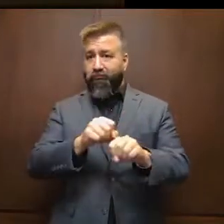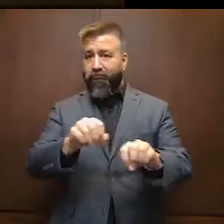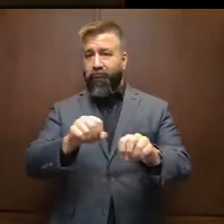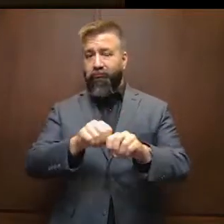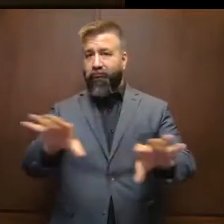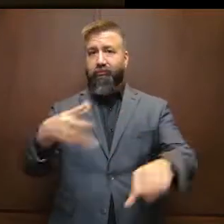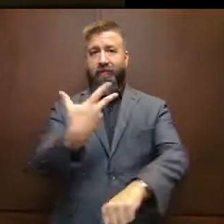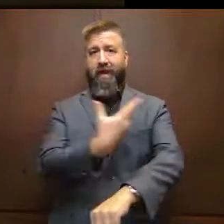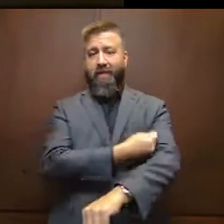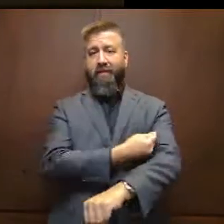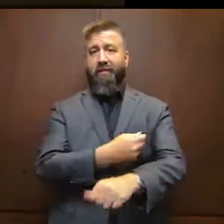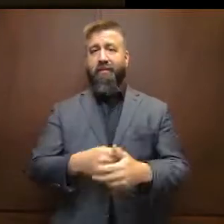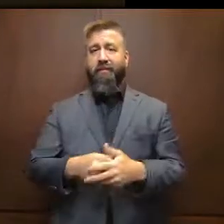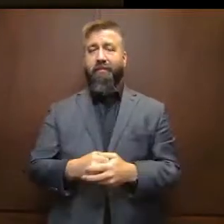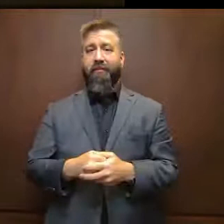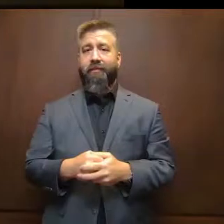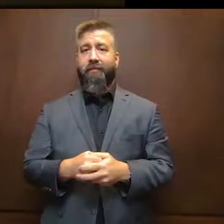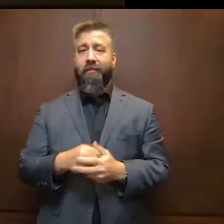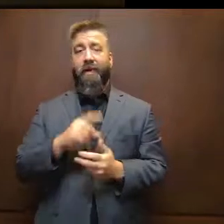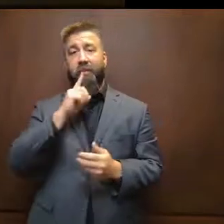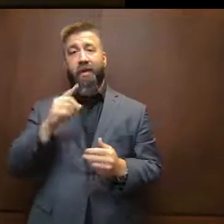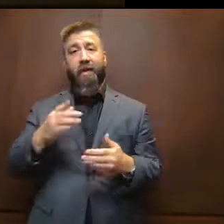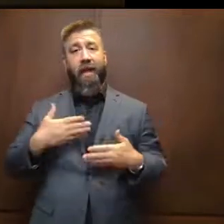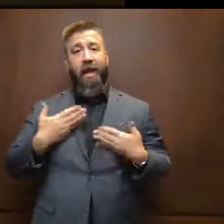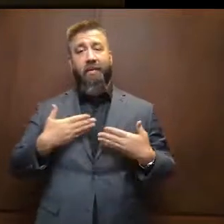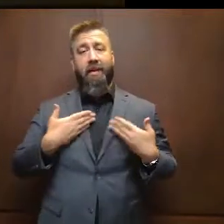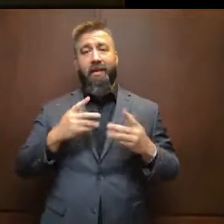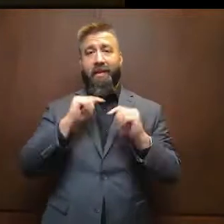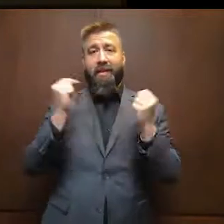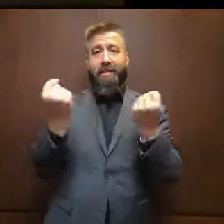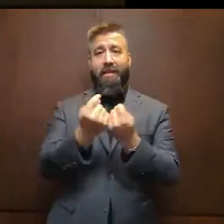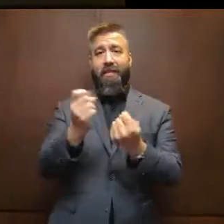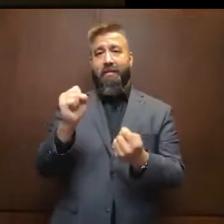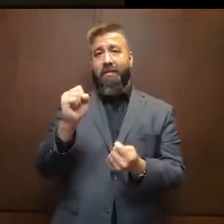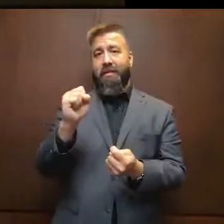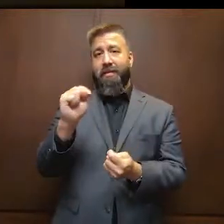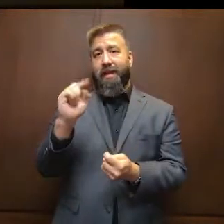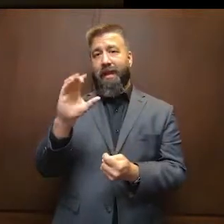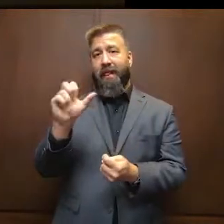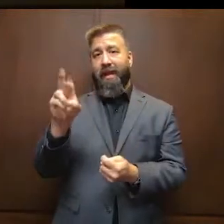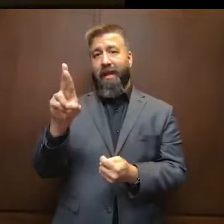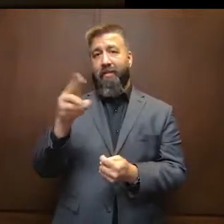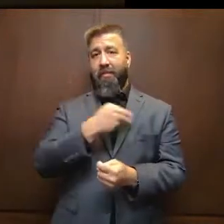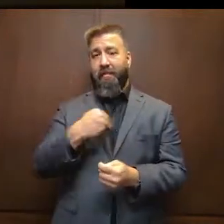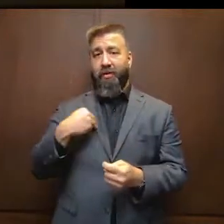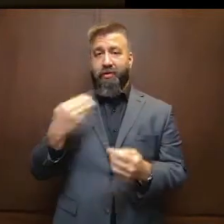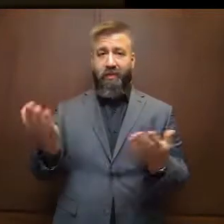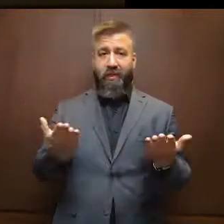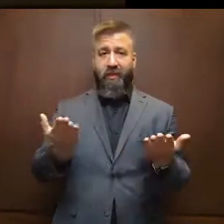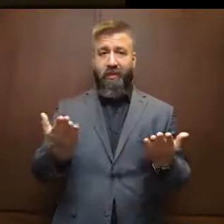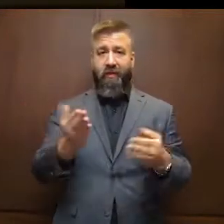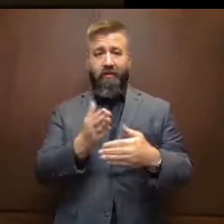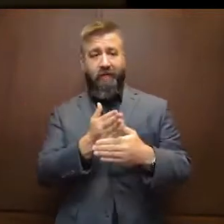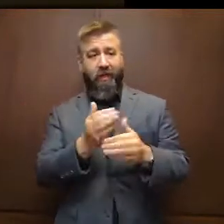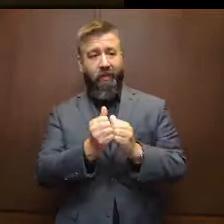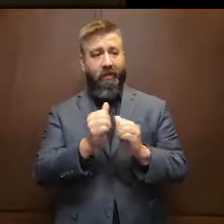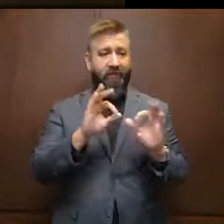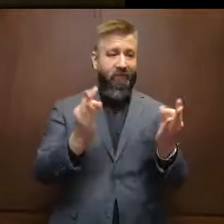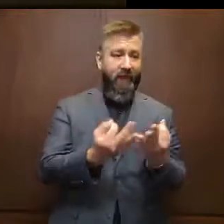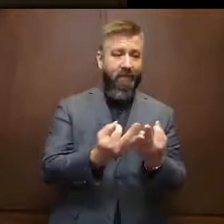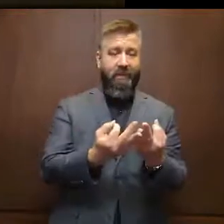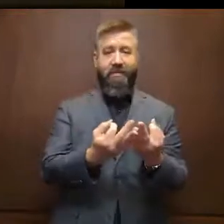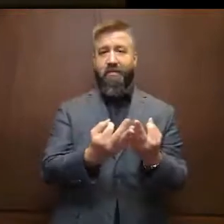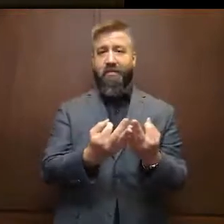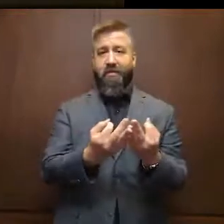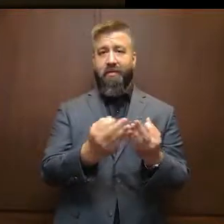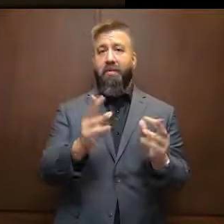and everybody get it in their arm. And I'm really happy that the Team St. Clair members that I'm seeing on here that has shared it with their families, their loved ones, people are